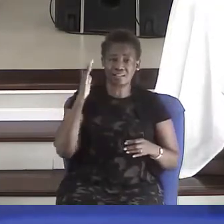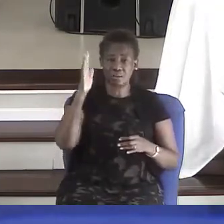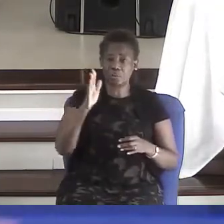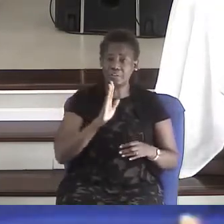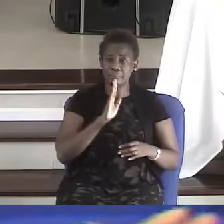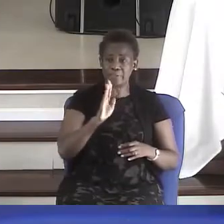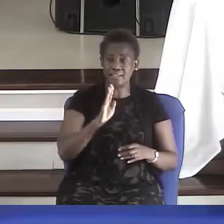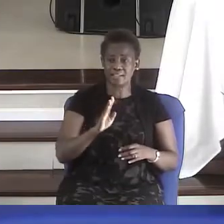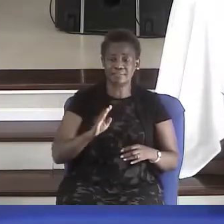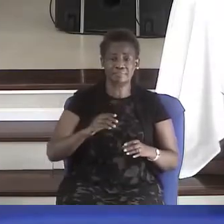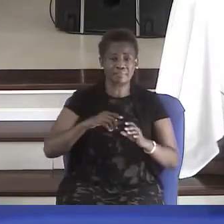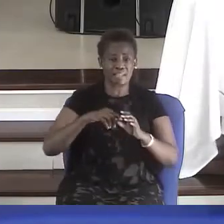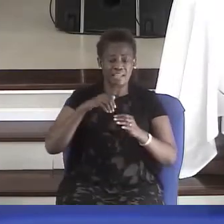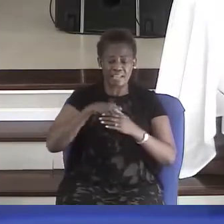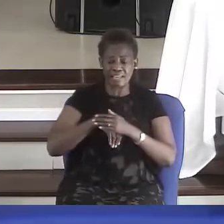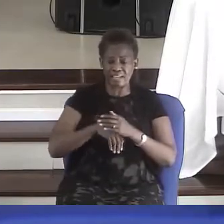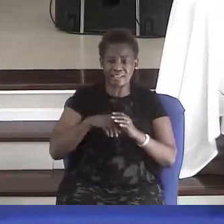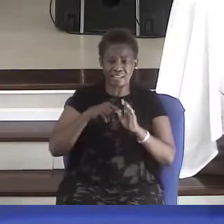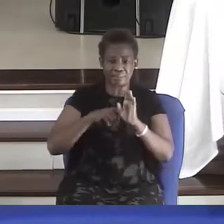You can't get past that.